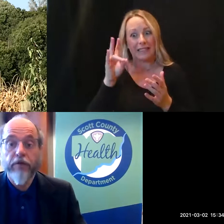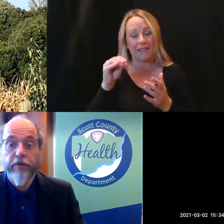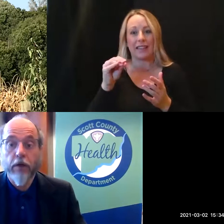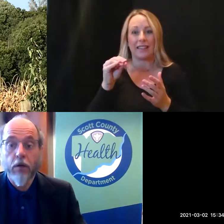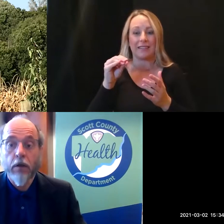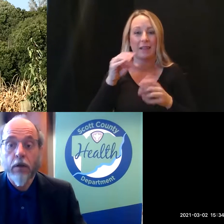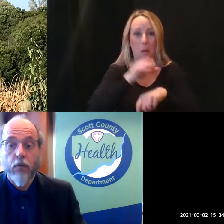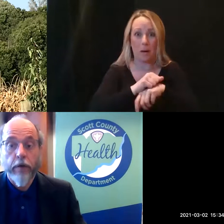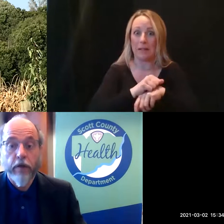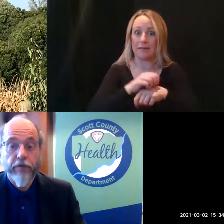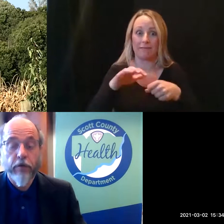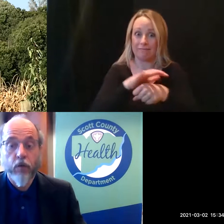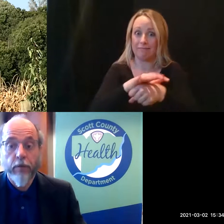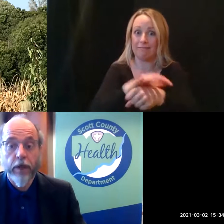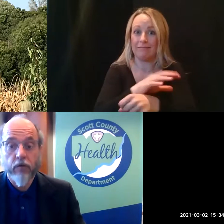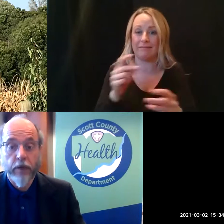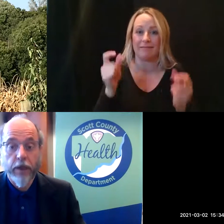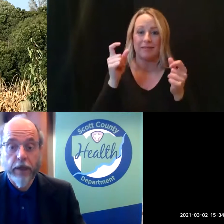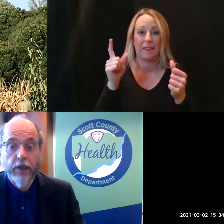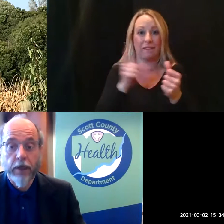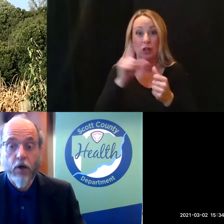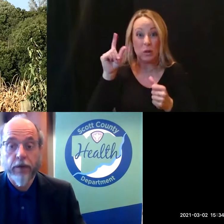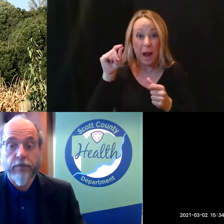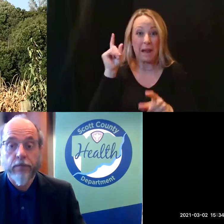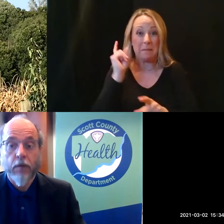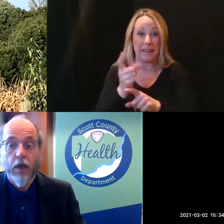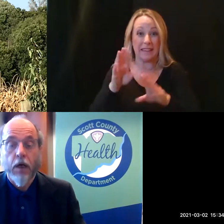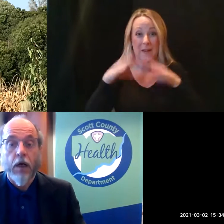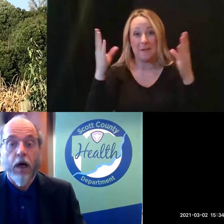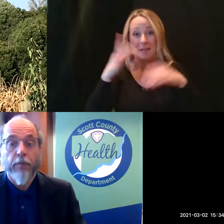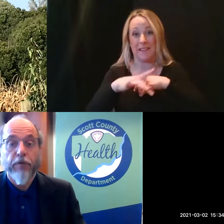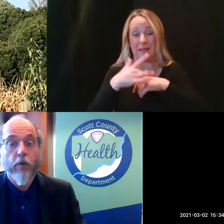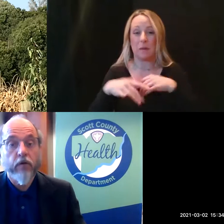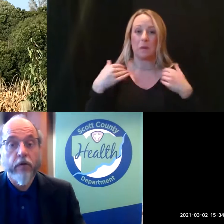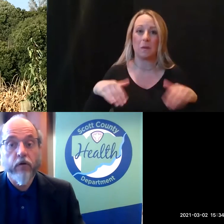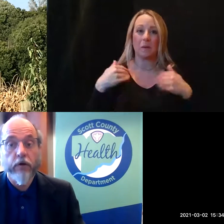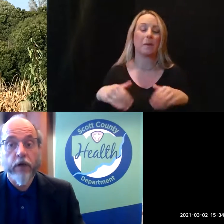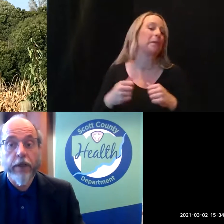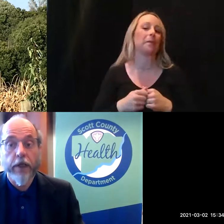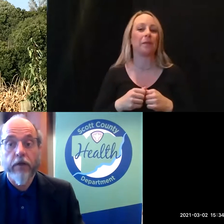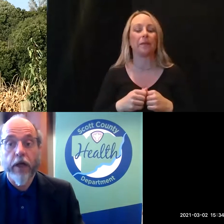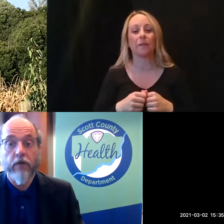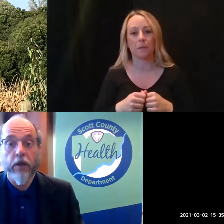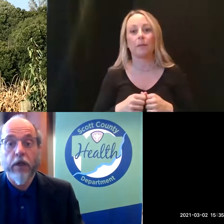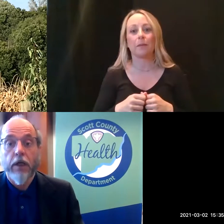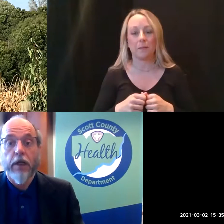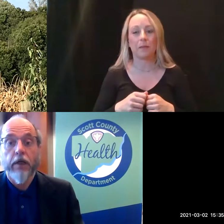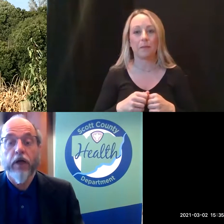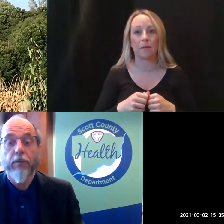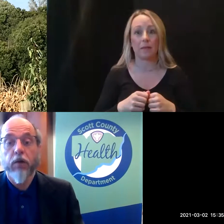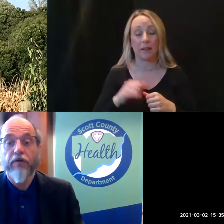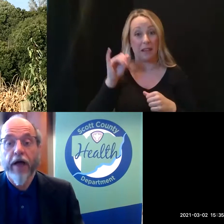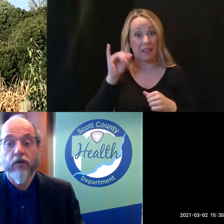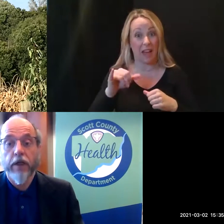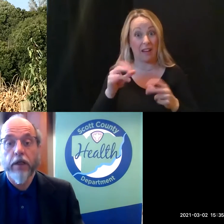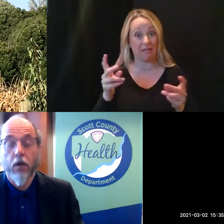mostly filled within the first 20 minutes of the clinic being open. Our performance at the Sears Clinic indicates that it is